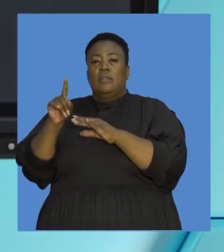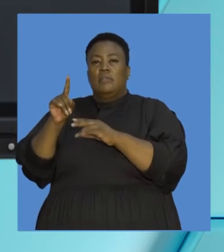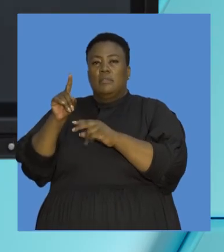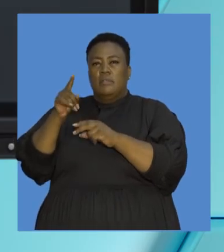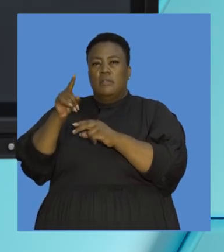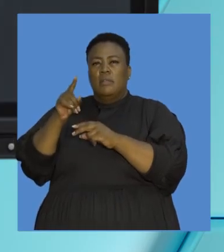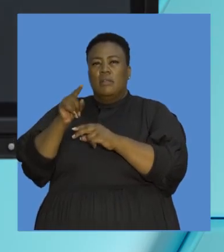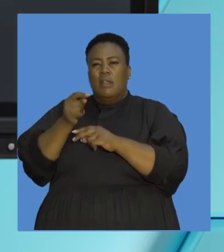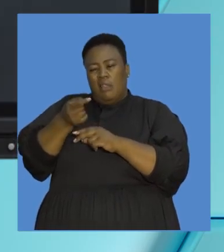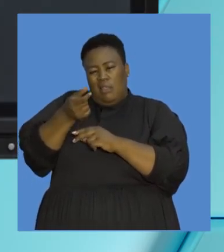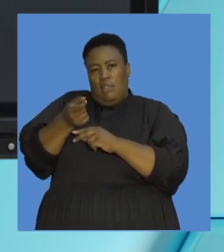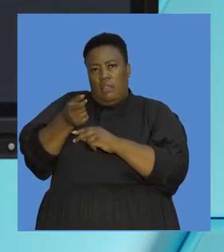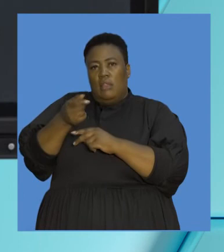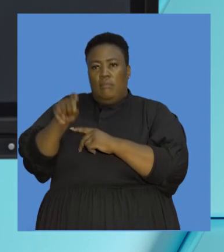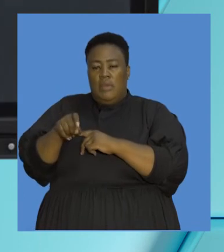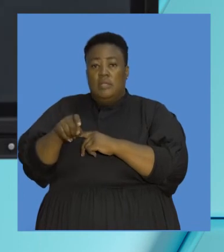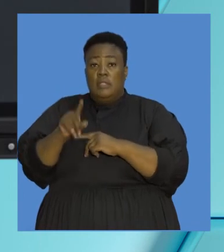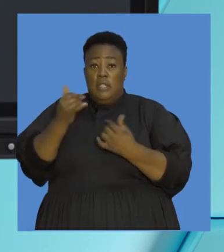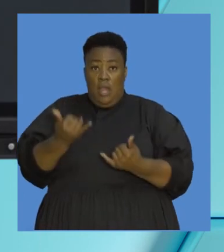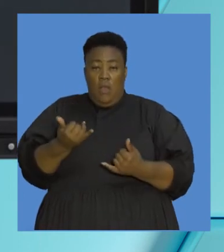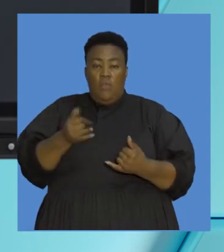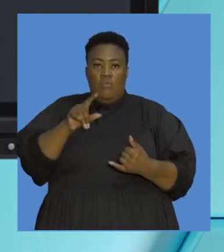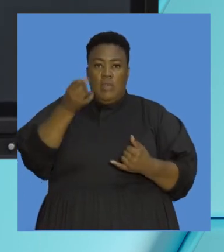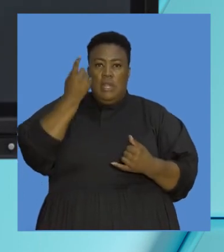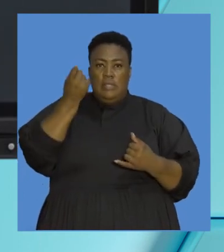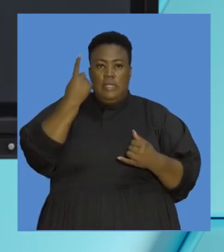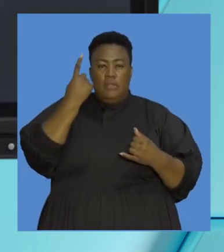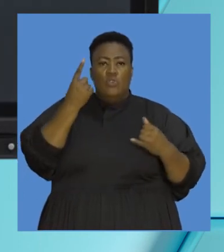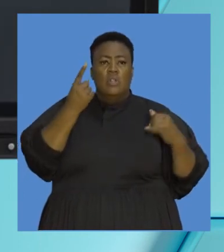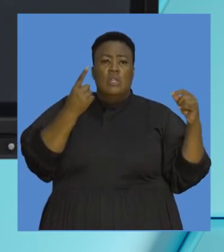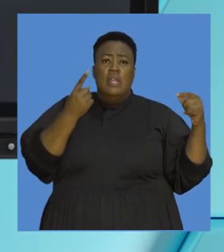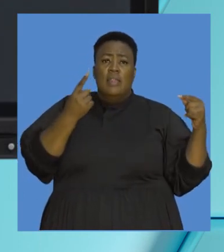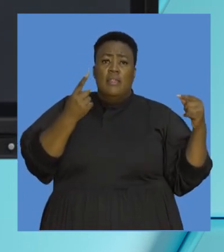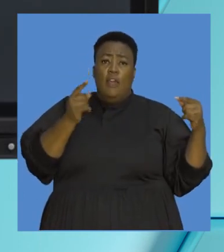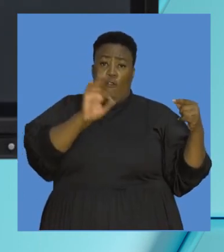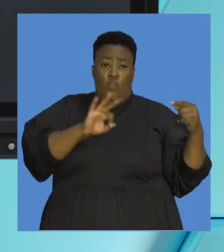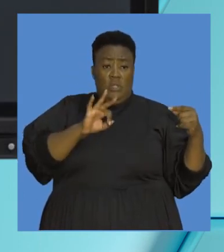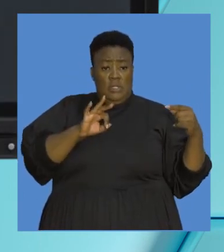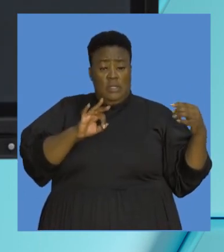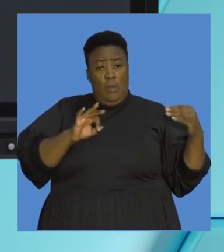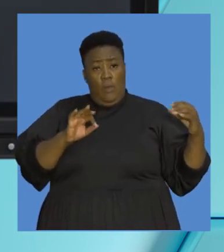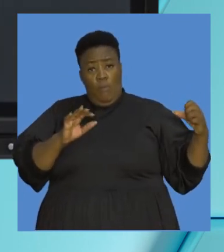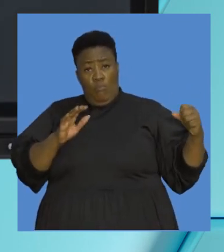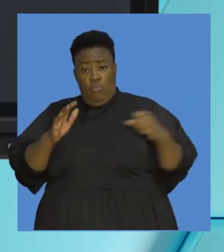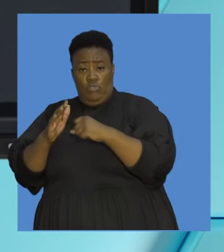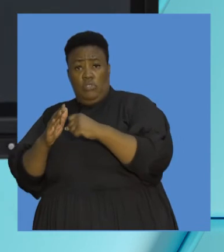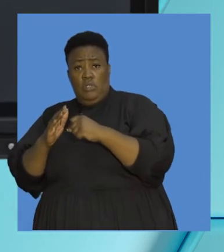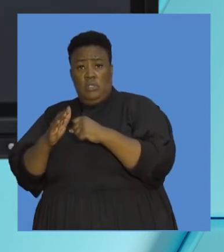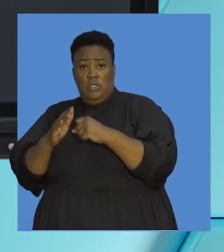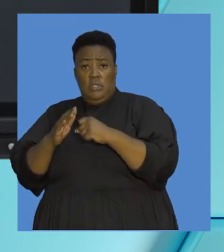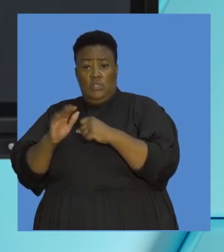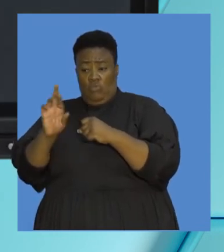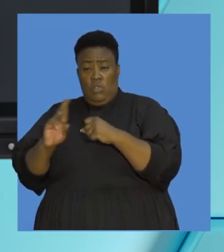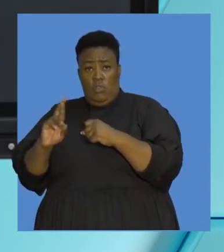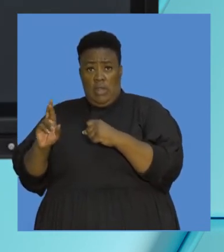you understand that the force that's pushing it to the right is bigger than the friction which is going to the left.